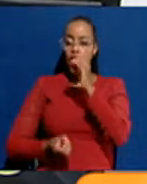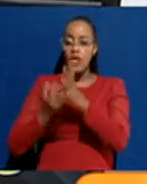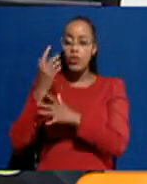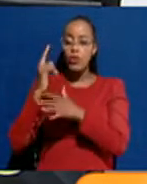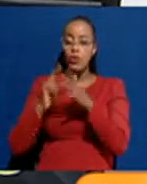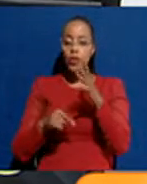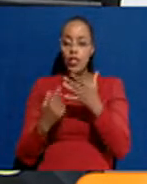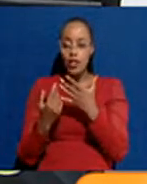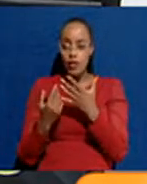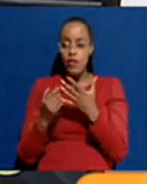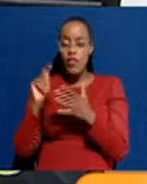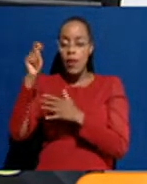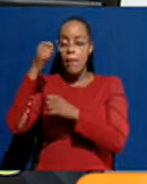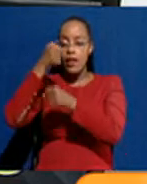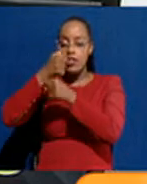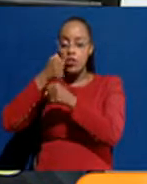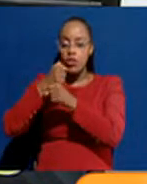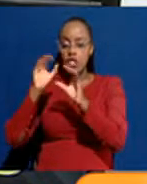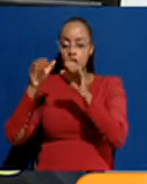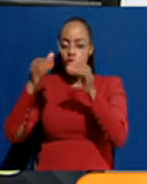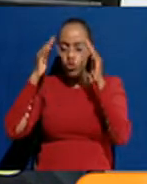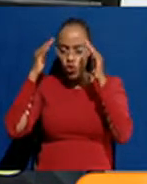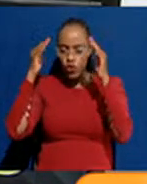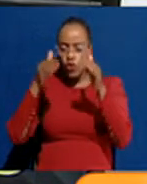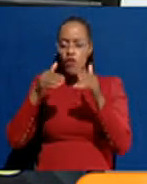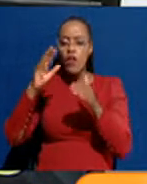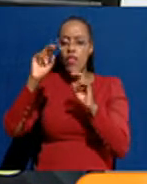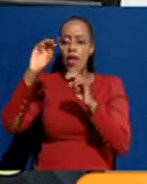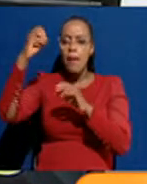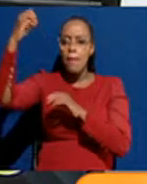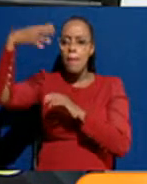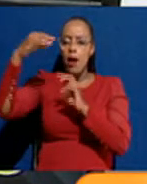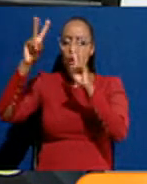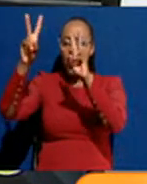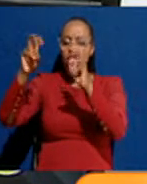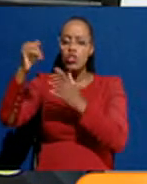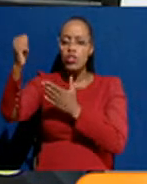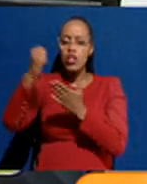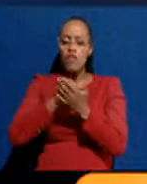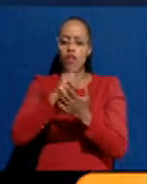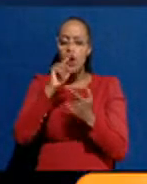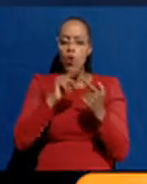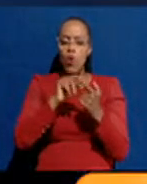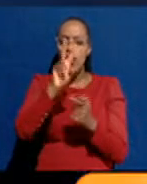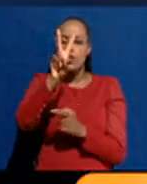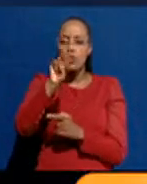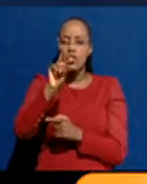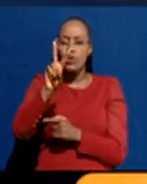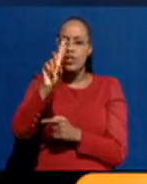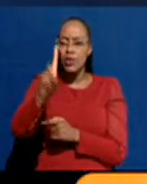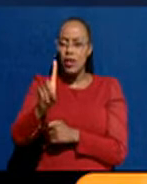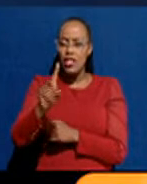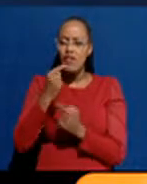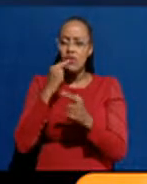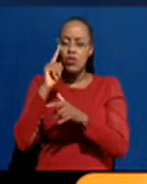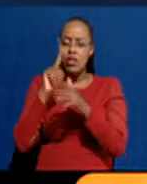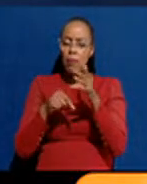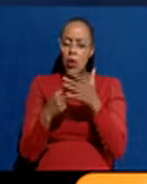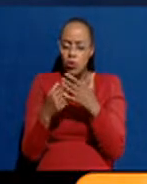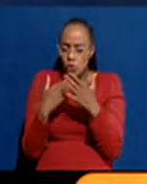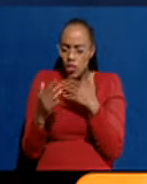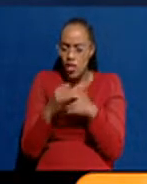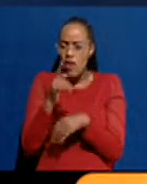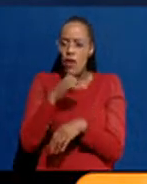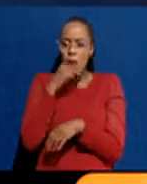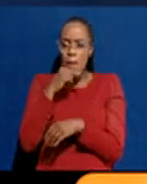that presidential task force that was looking into power issues that have been appointed in the year 2021. And it sort of talks about what you're saying,